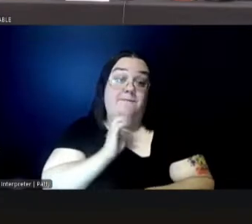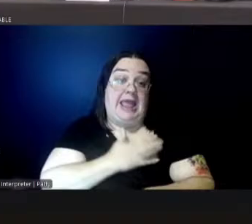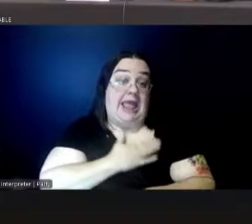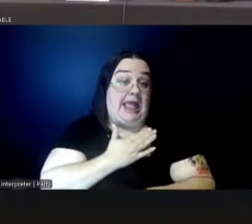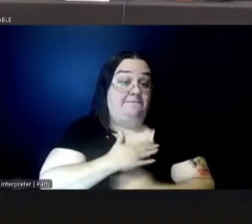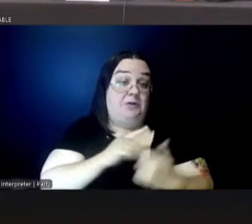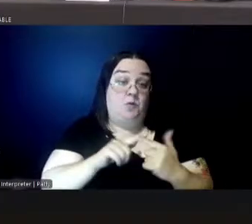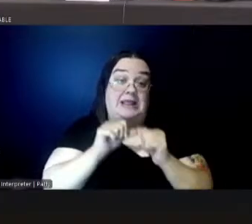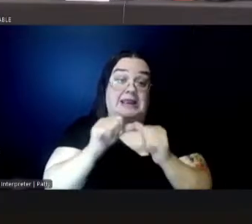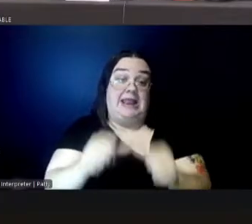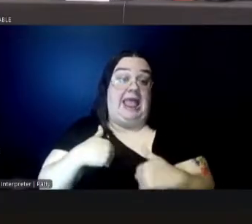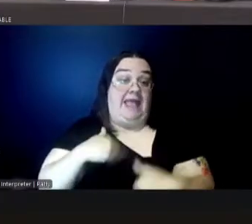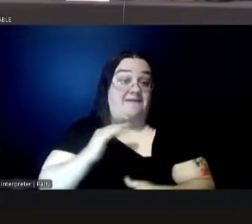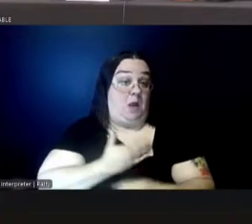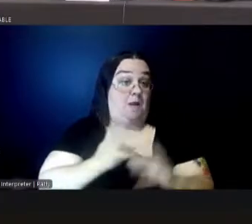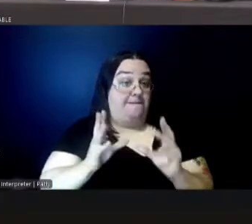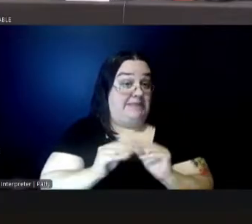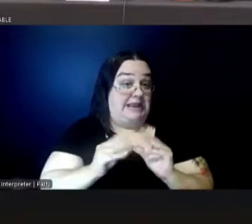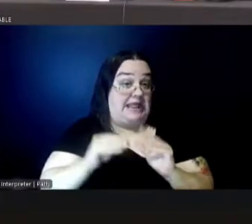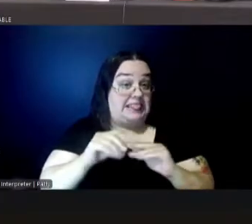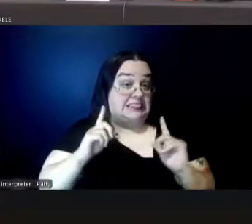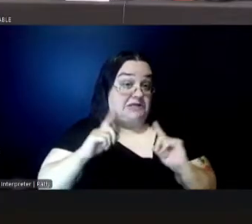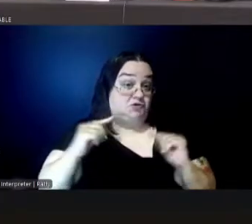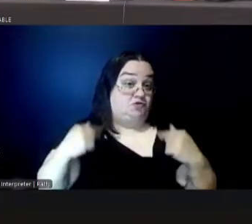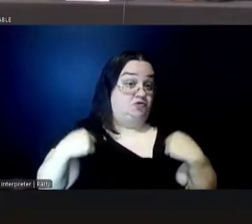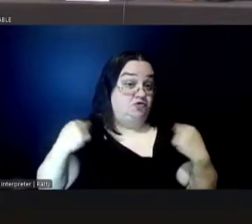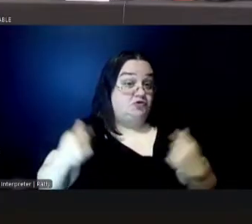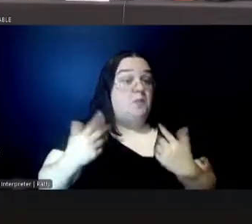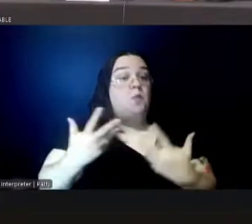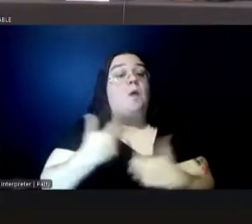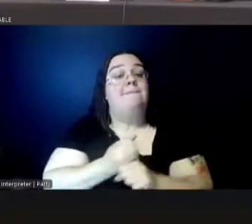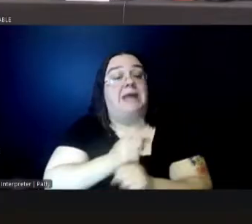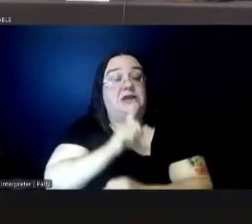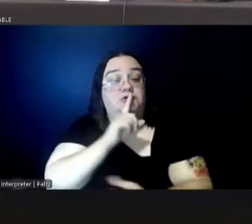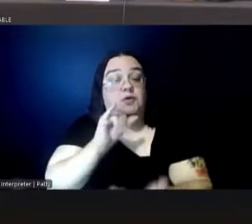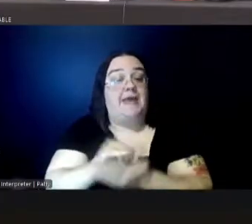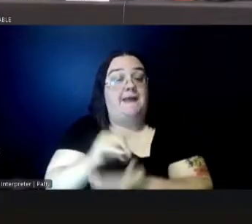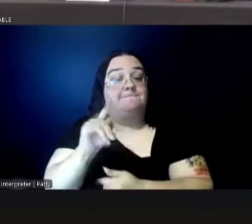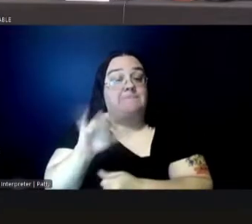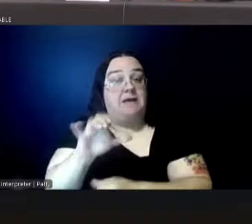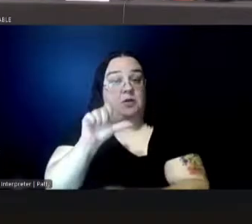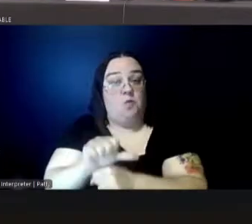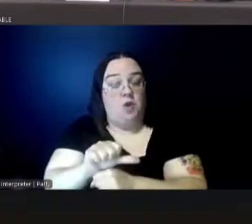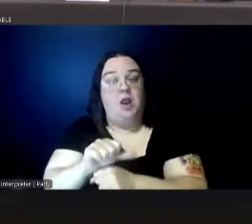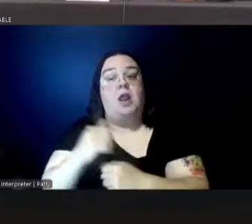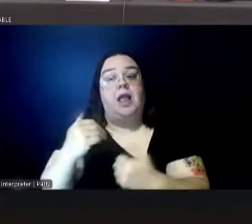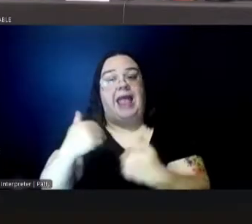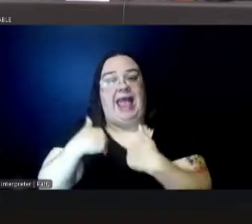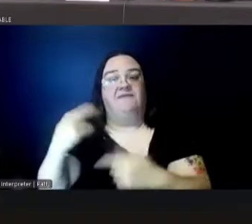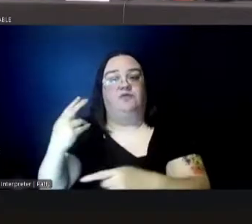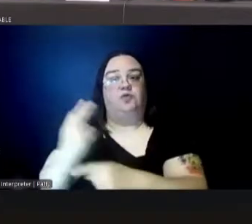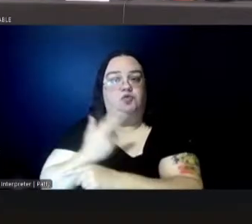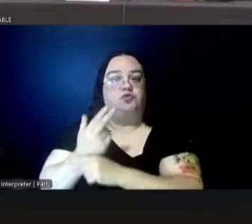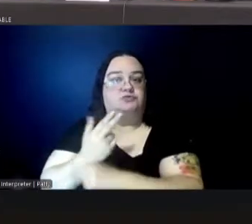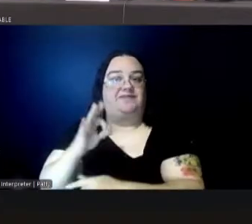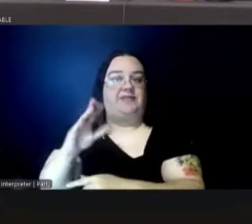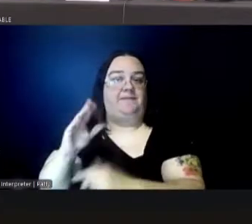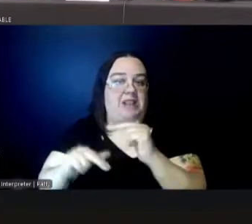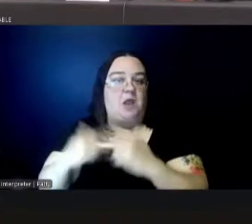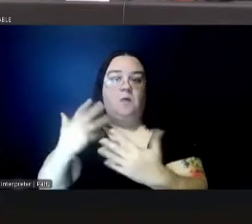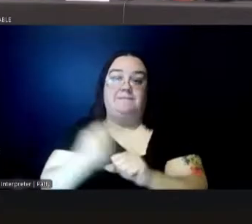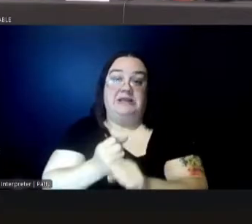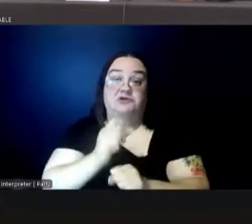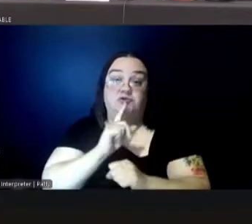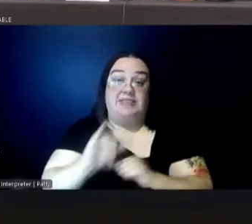our meetings in the gym in order to make sure that Public Works gets use of that building. So I just want to make that clear to